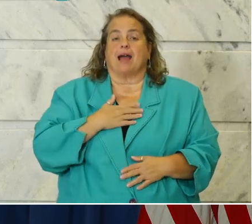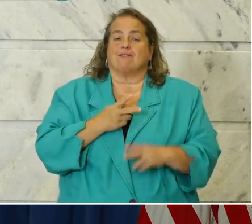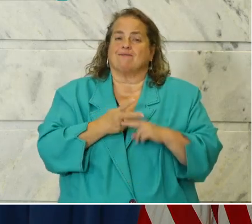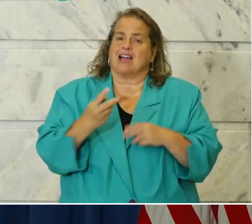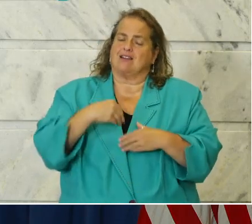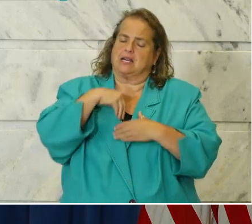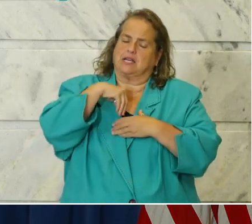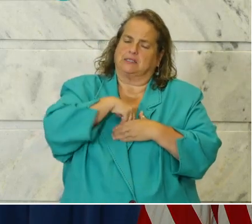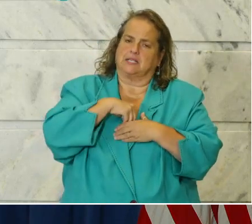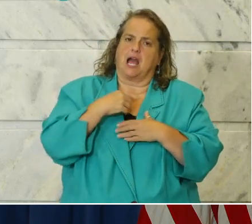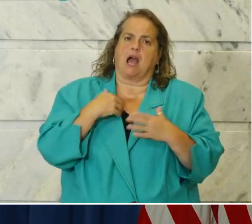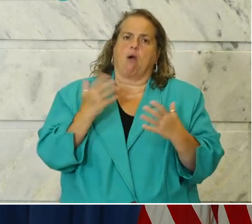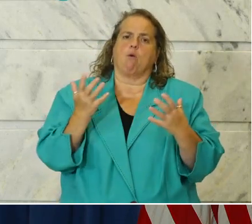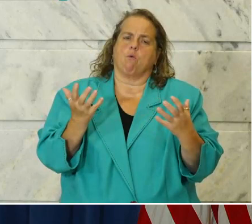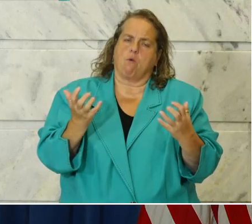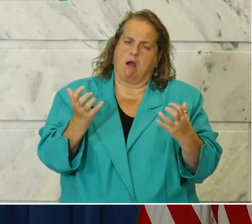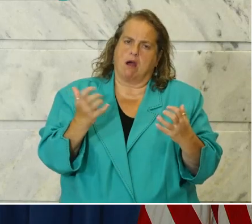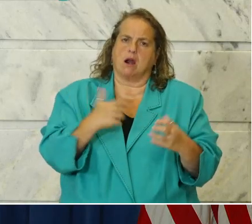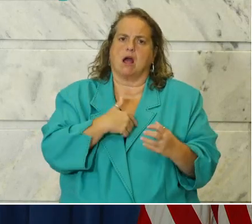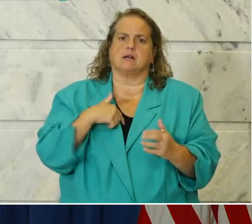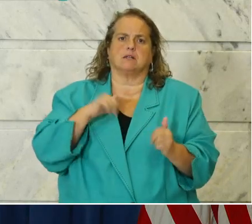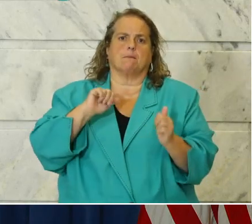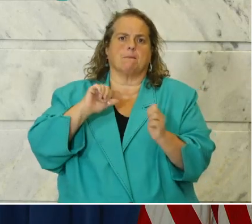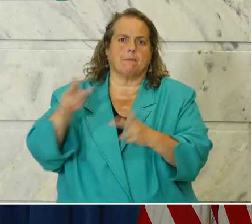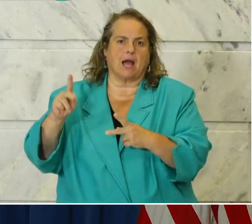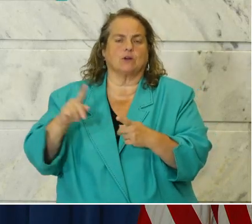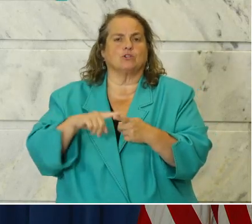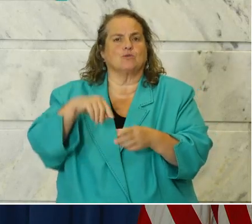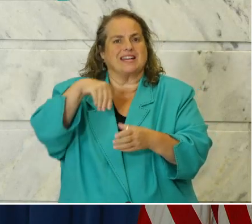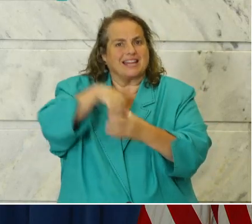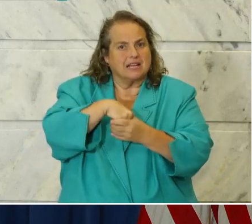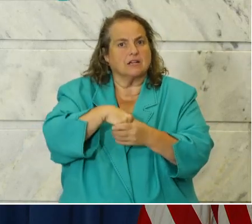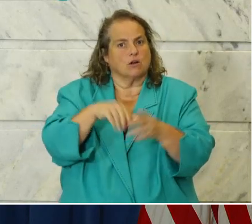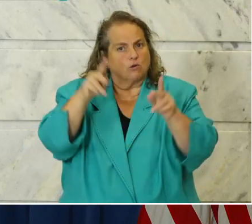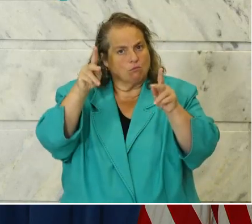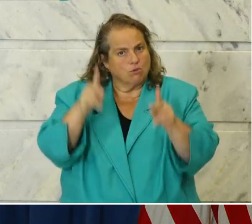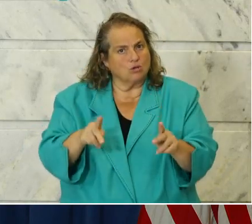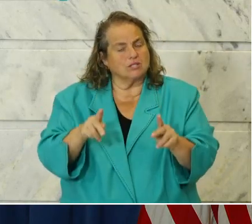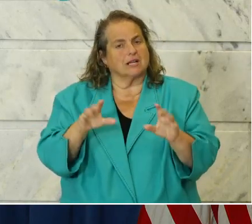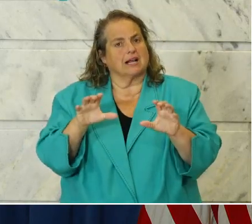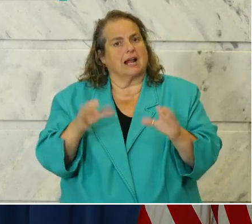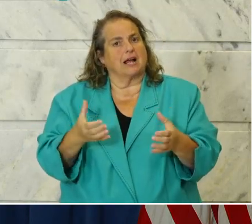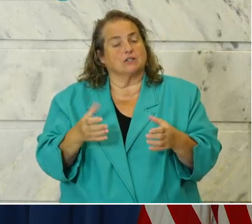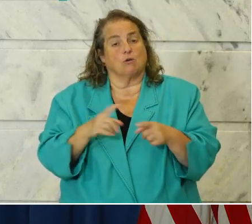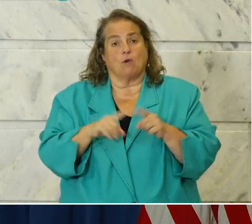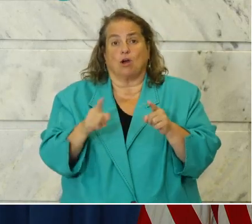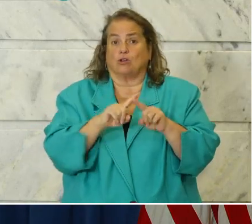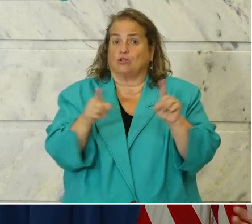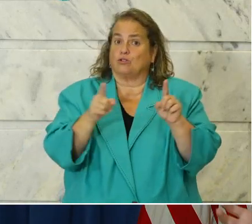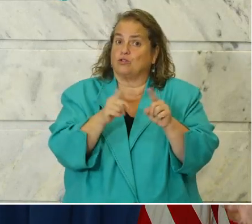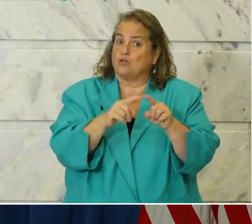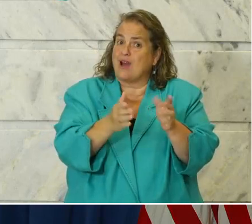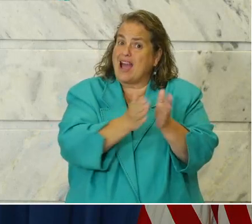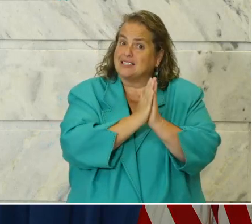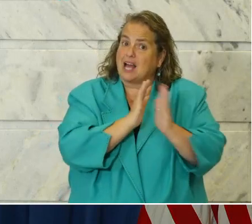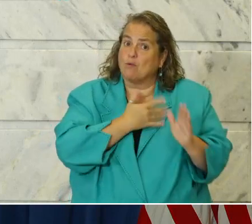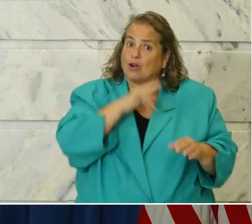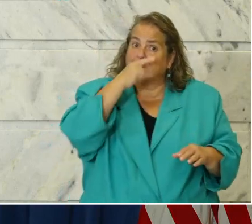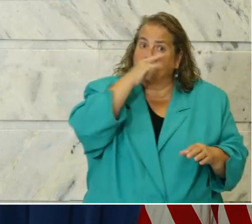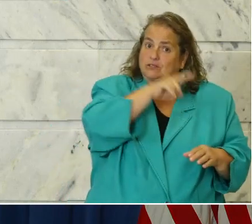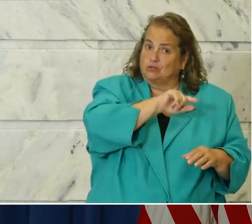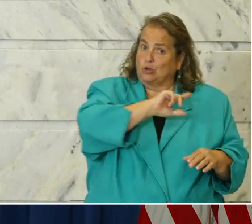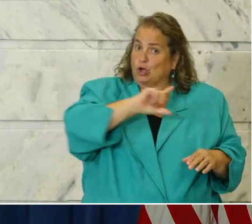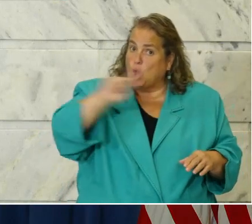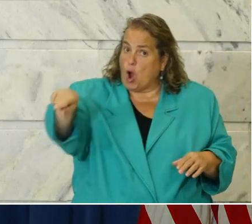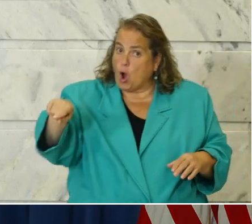to get back to in-person instruction. But to ask our kids to go in, and all of our teachers